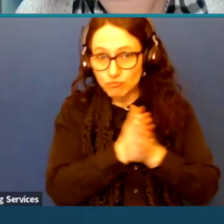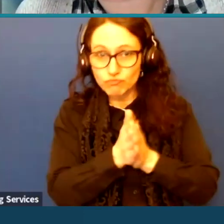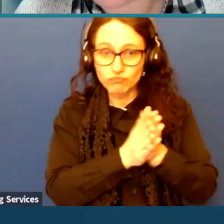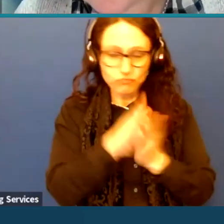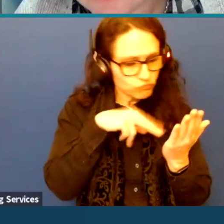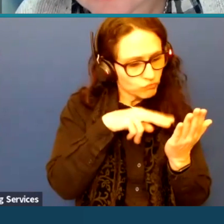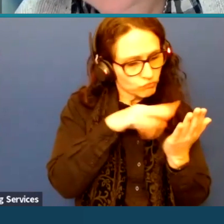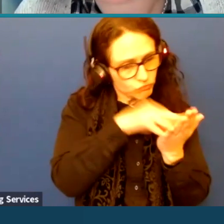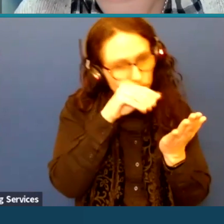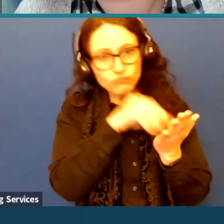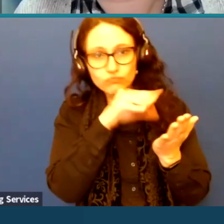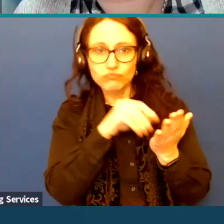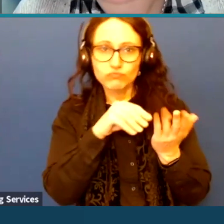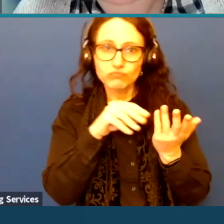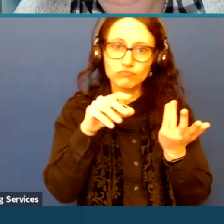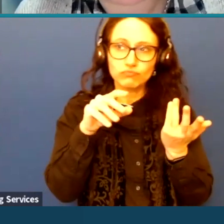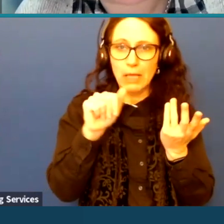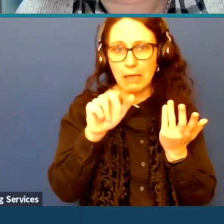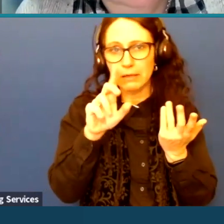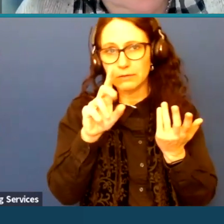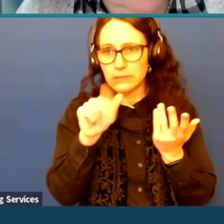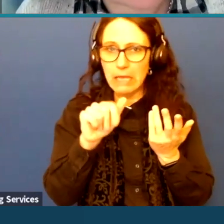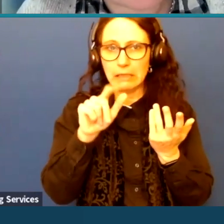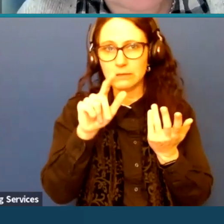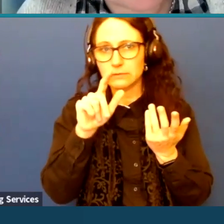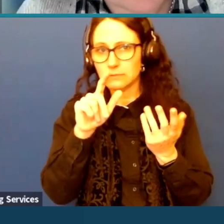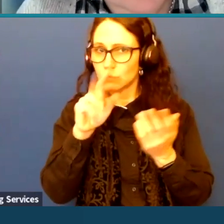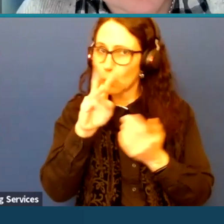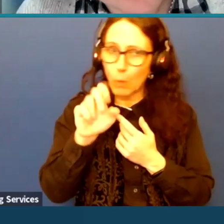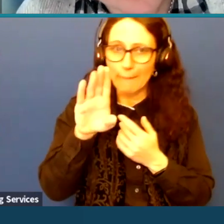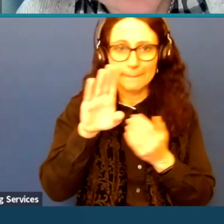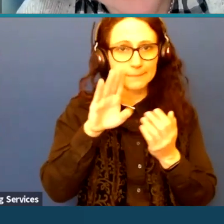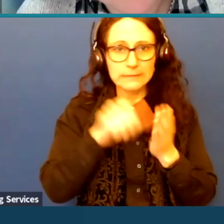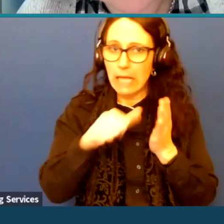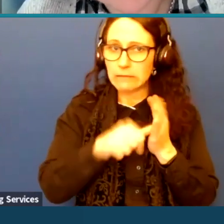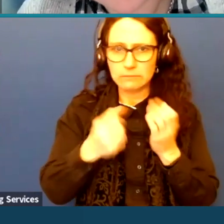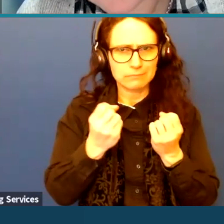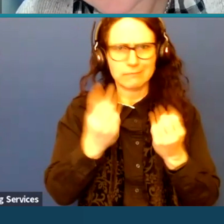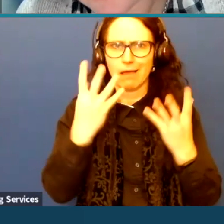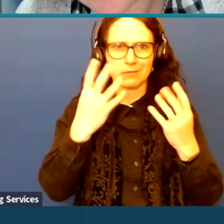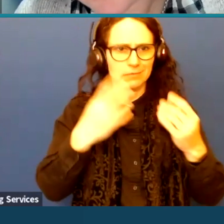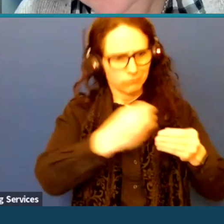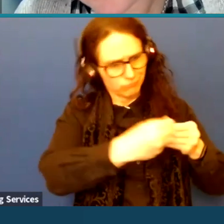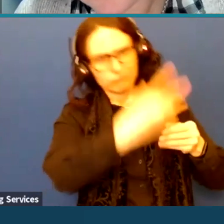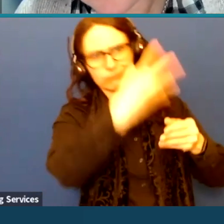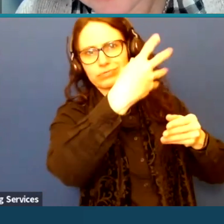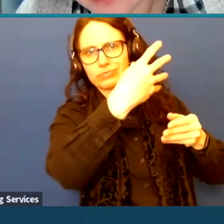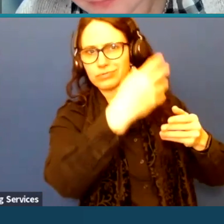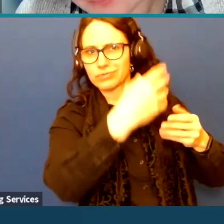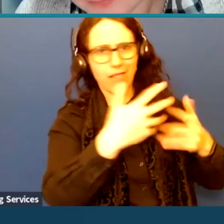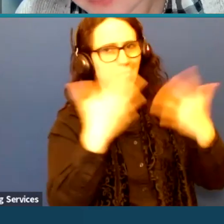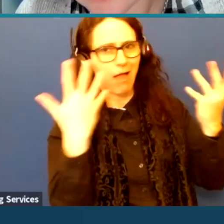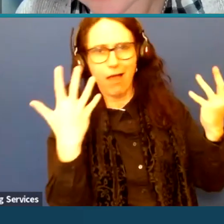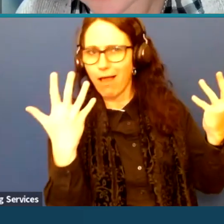the ADA's website. I mean, there's lots of material there to be had.